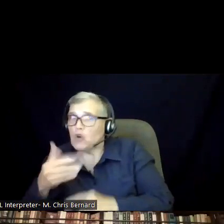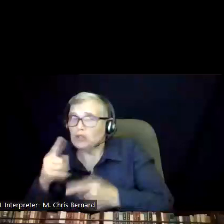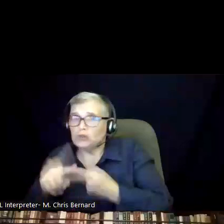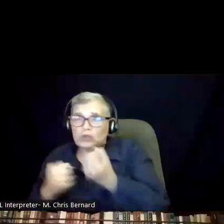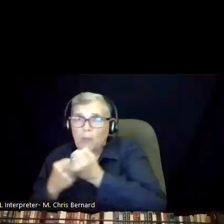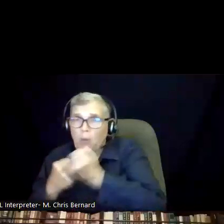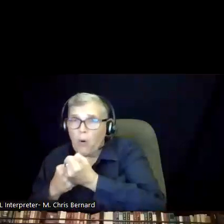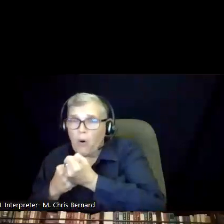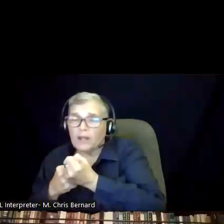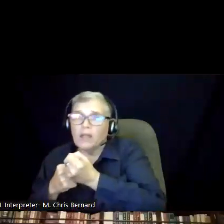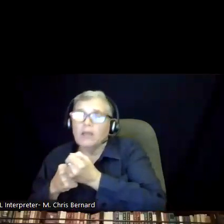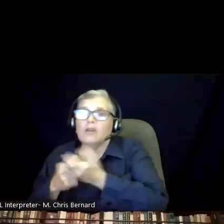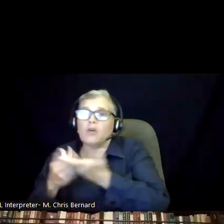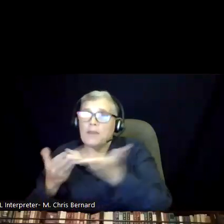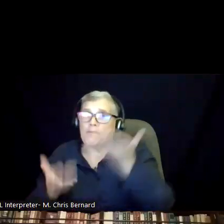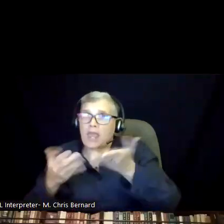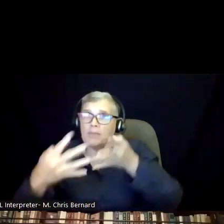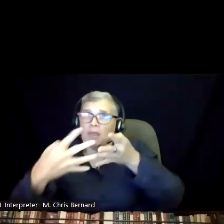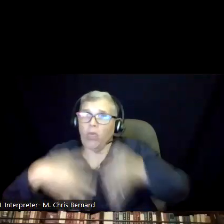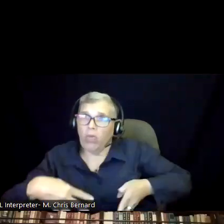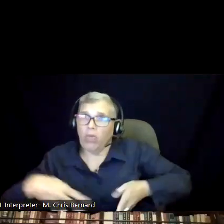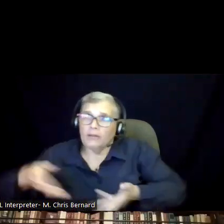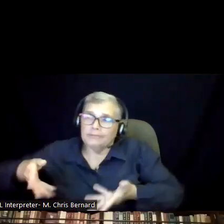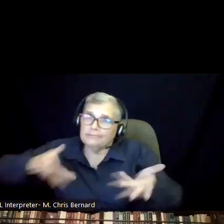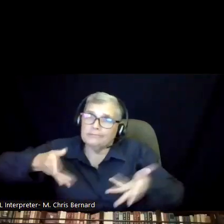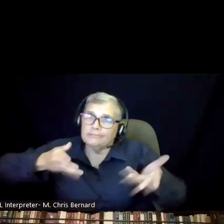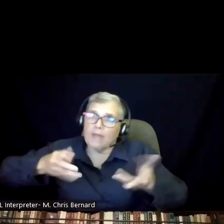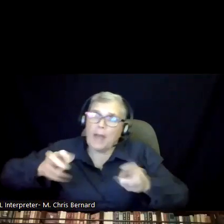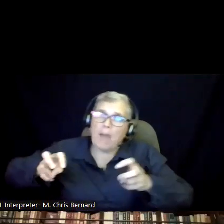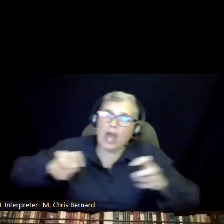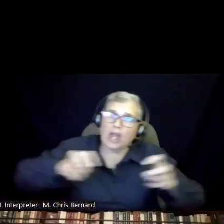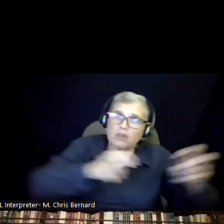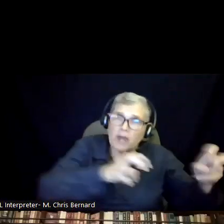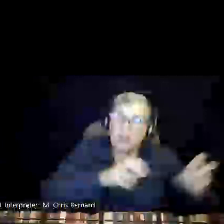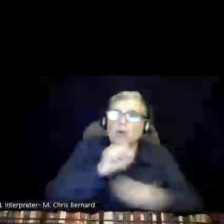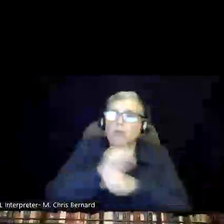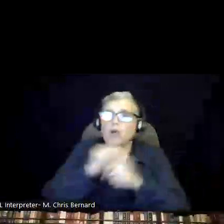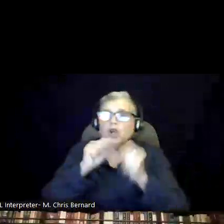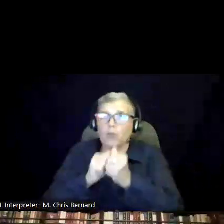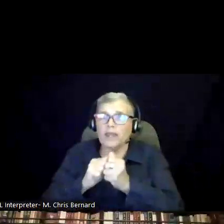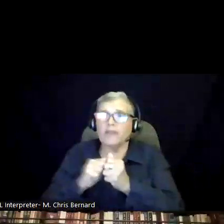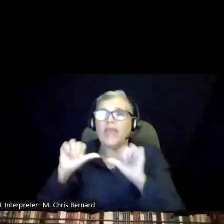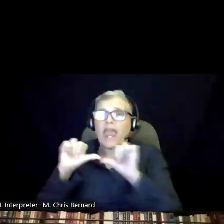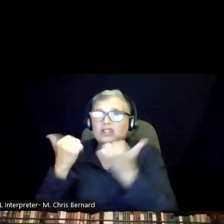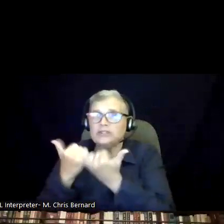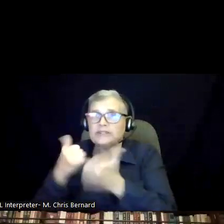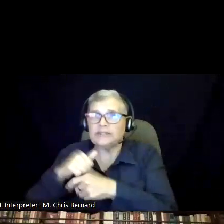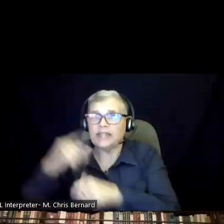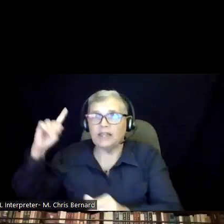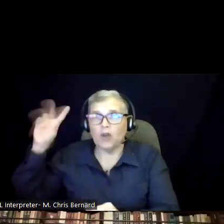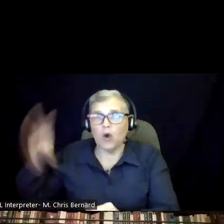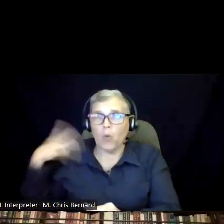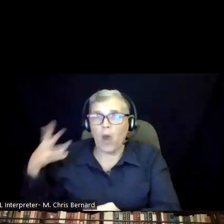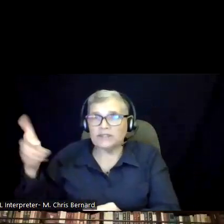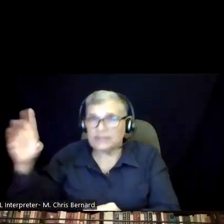they're able to migrate freely. We work with the Department of Interior and Agriculture in Washington, D.C., as well as all